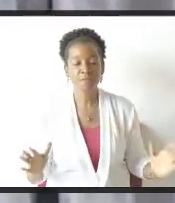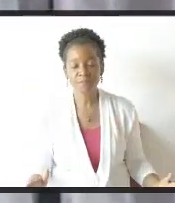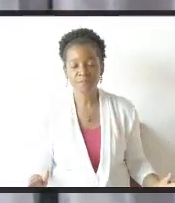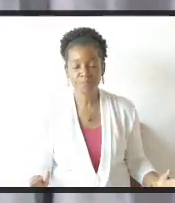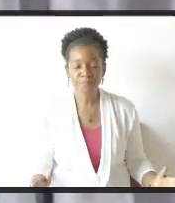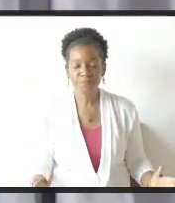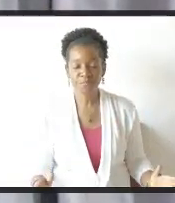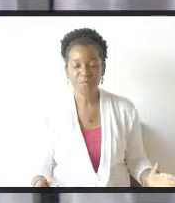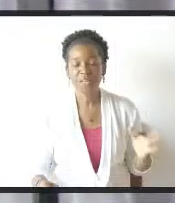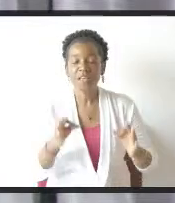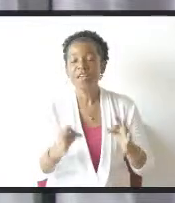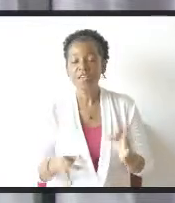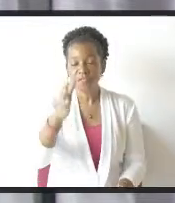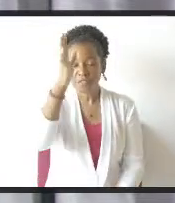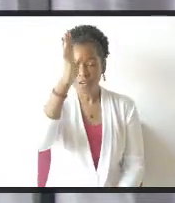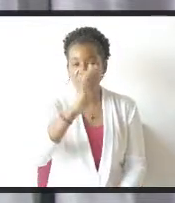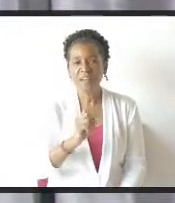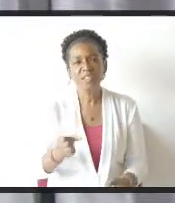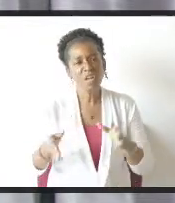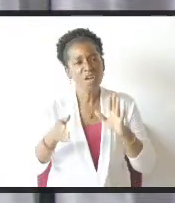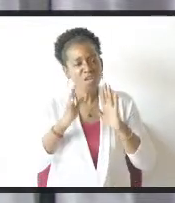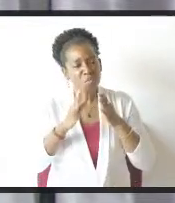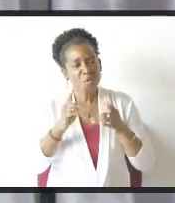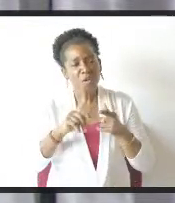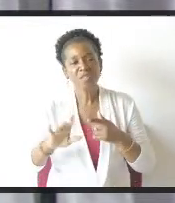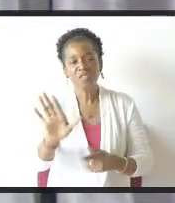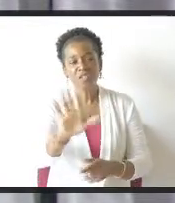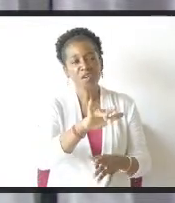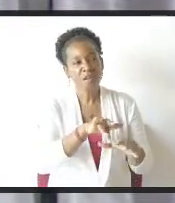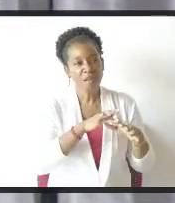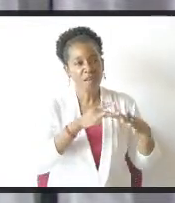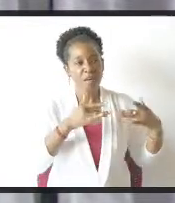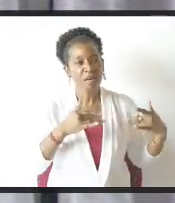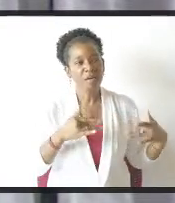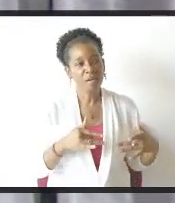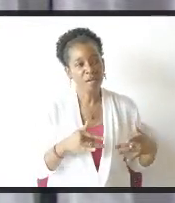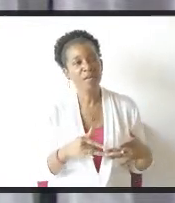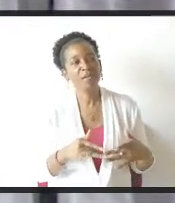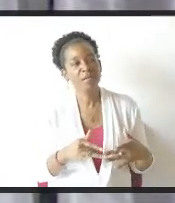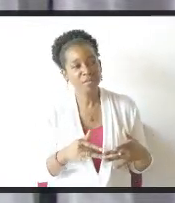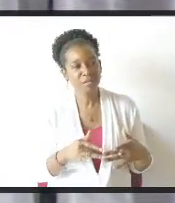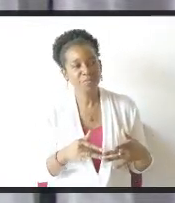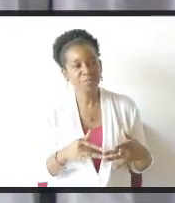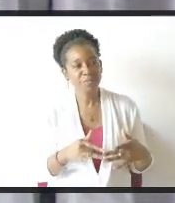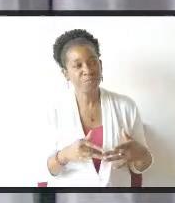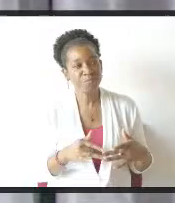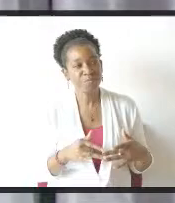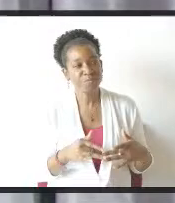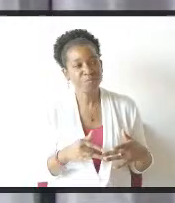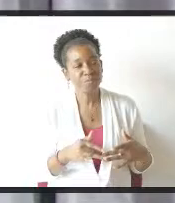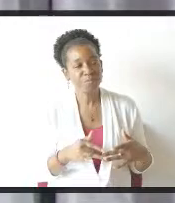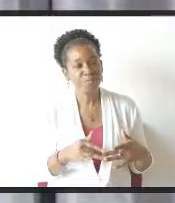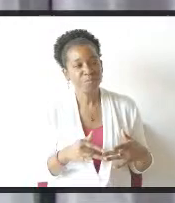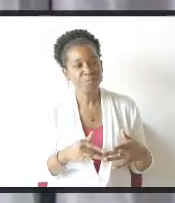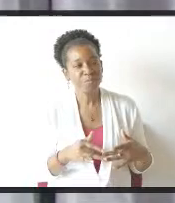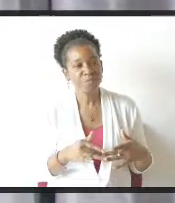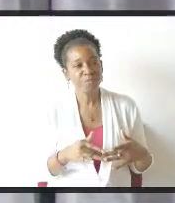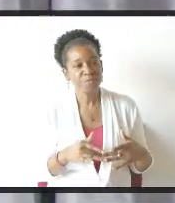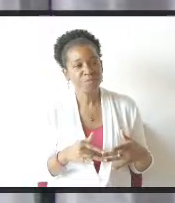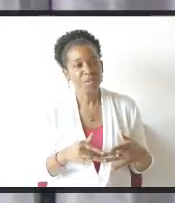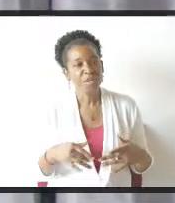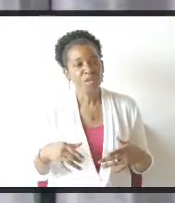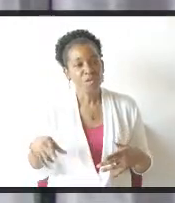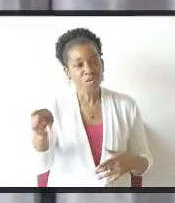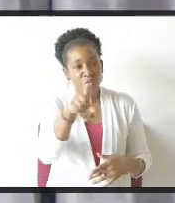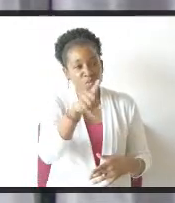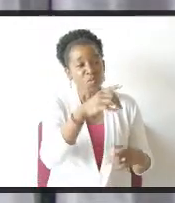With every head bowed and every eyes closed, this is so personal. And you don't know for certainty if you should die right now or if Jesus Christ should come